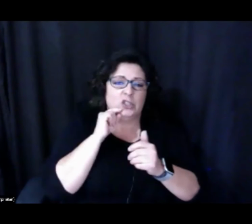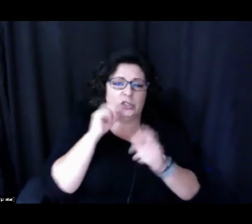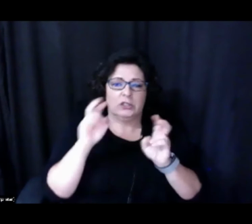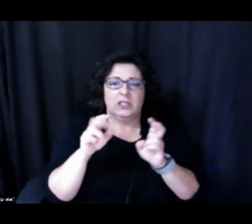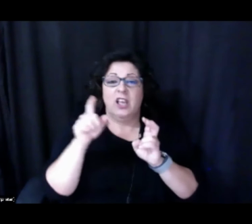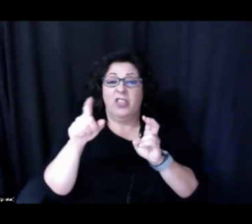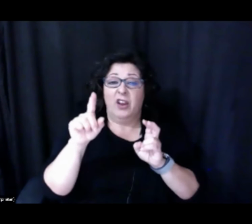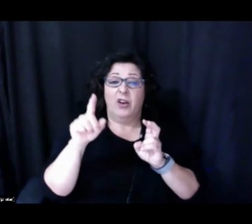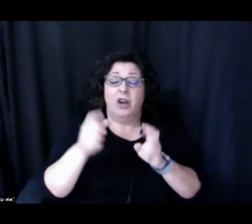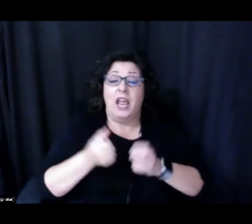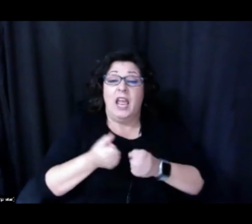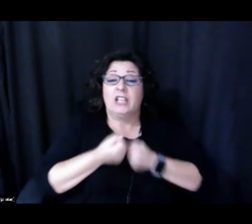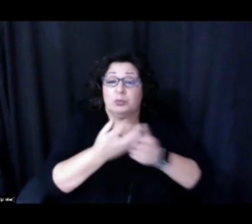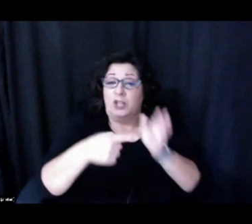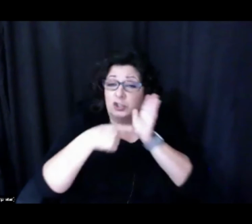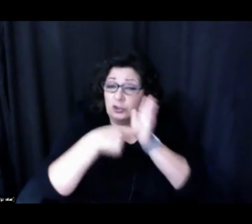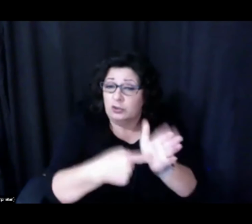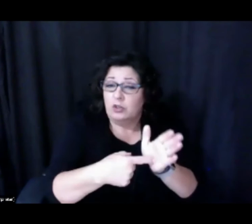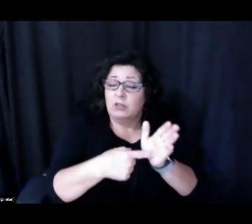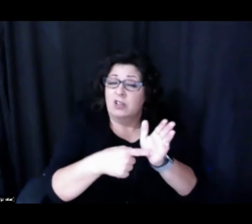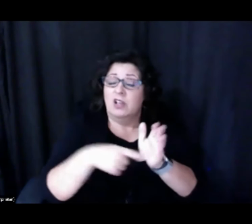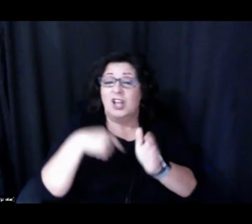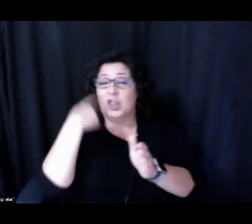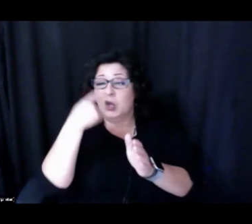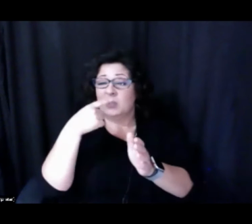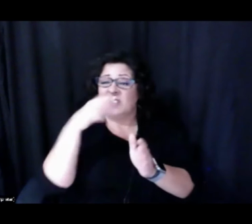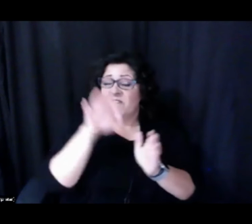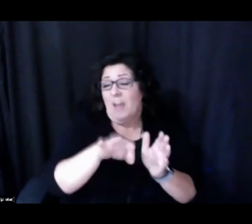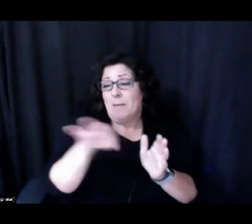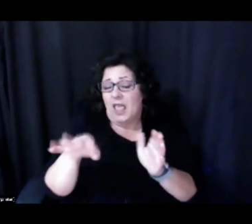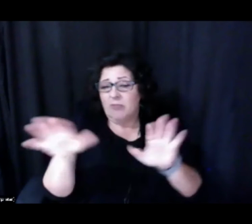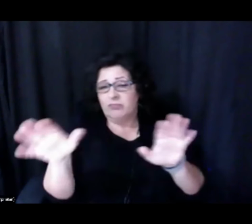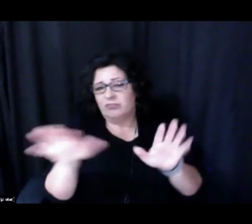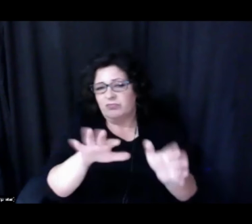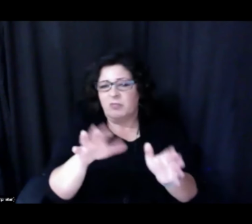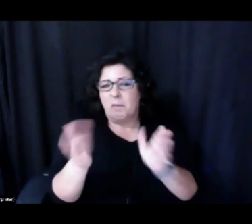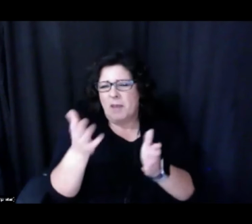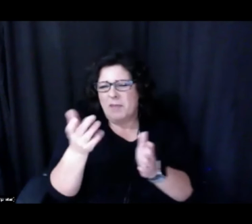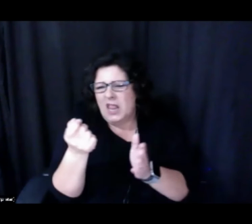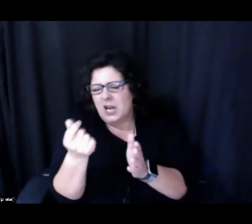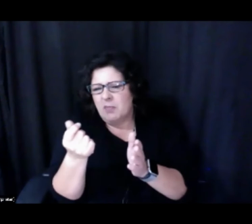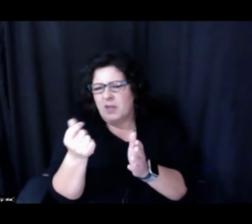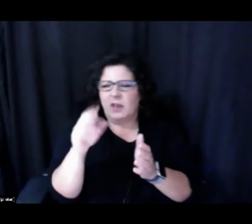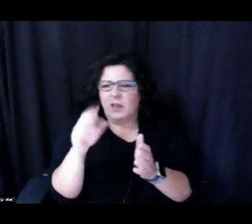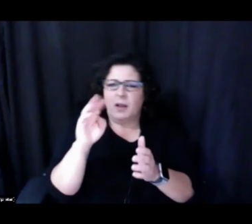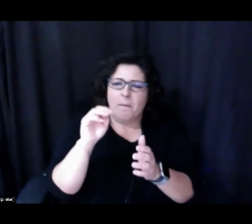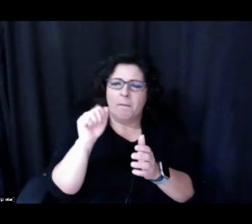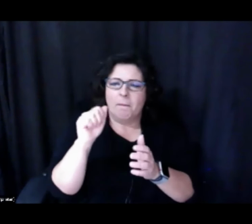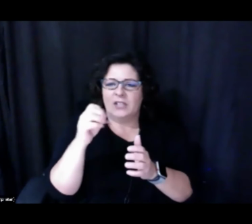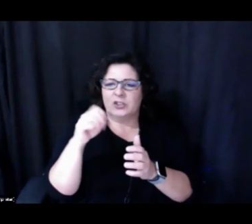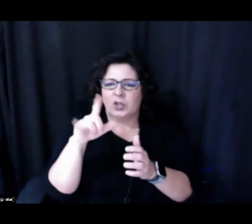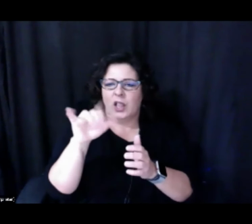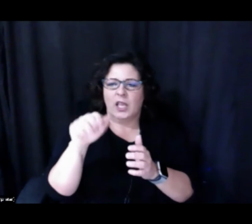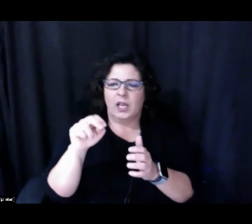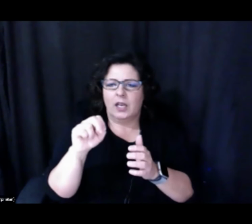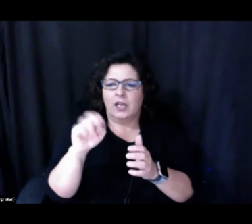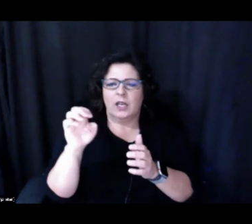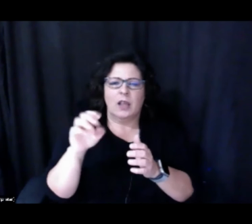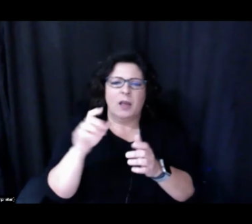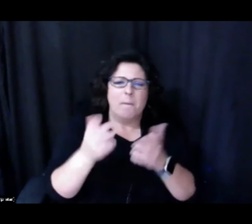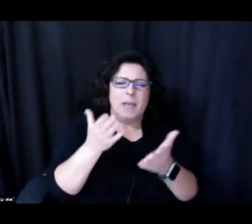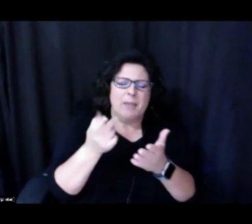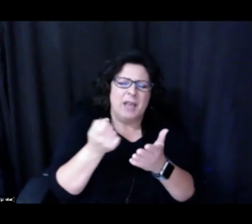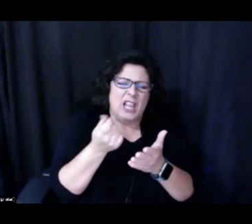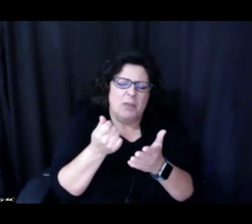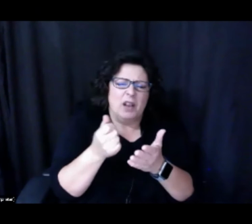Their gender expression looks pretty feminine, maybe a little bit masculine, but not very masculine, maybe a little